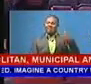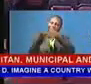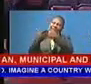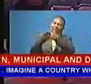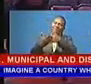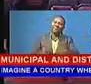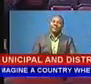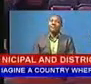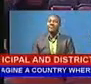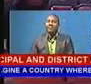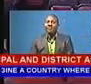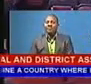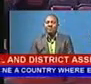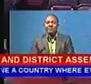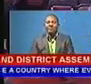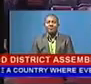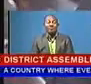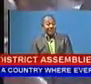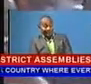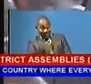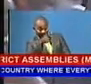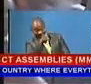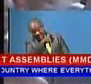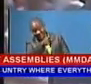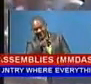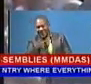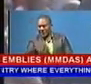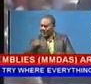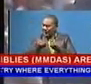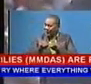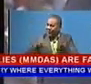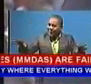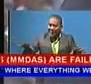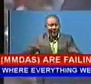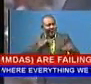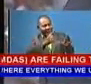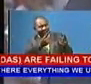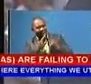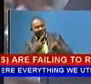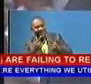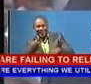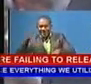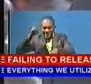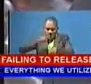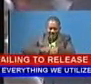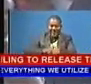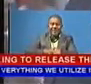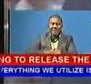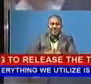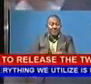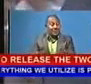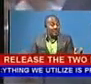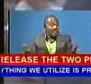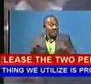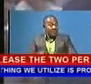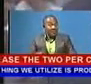Objection. The witness was very clear about the time when